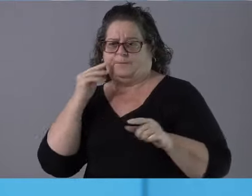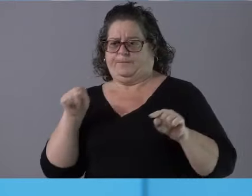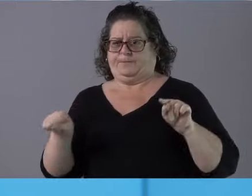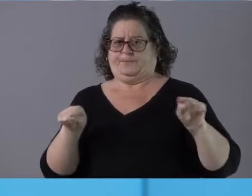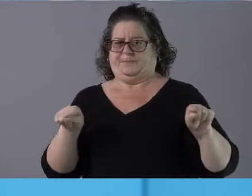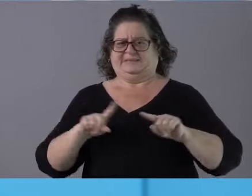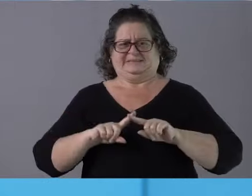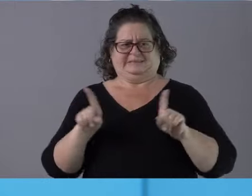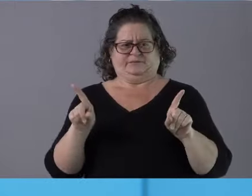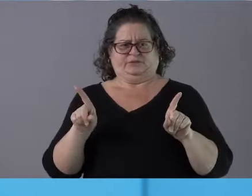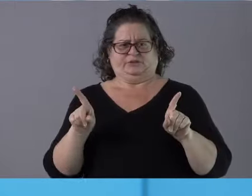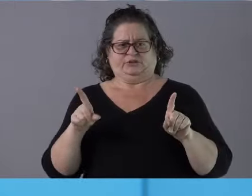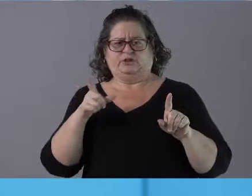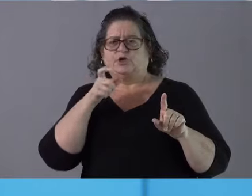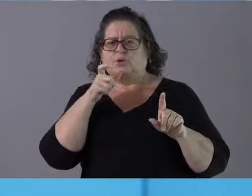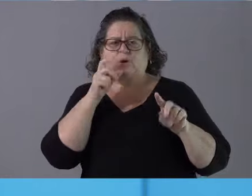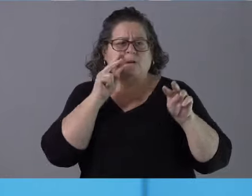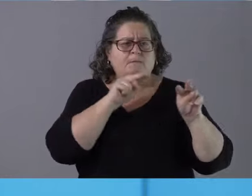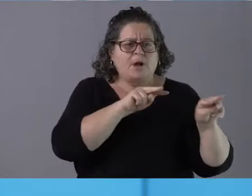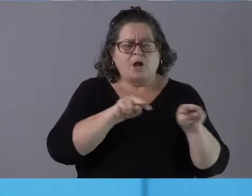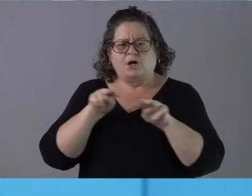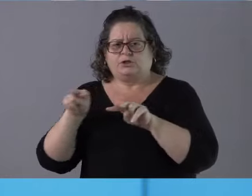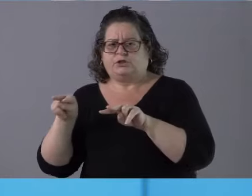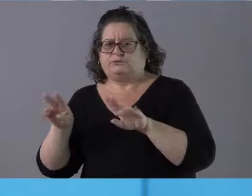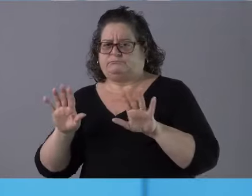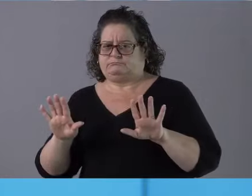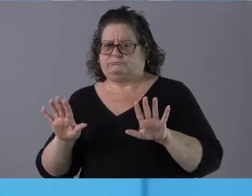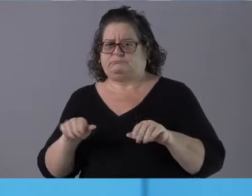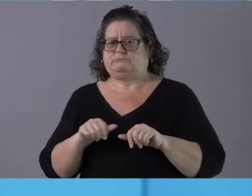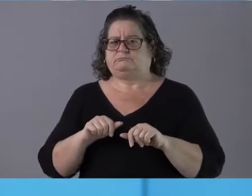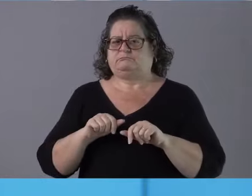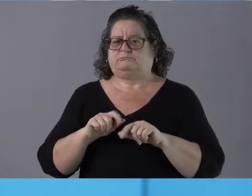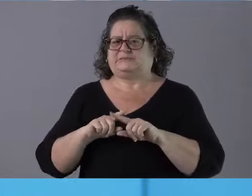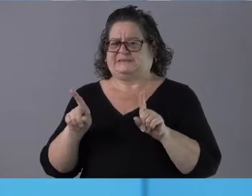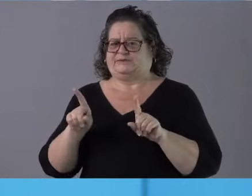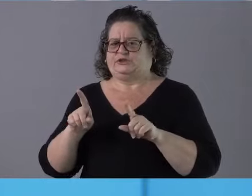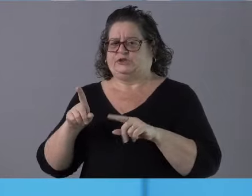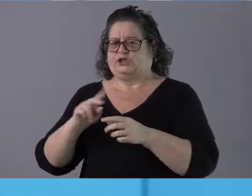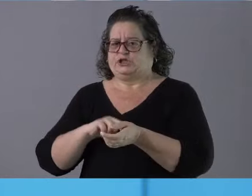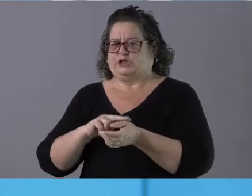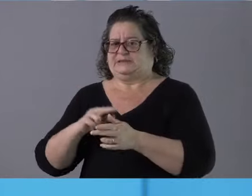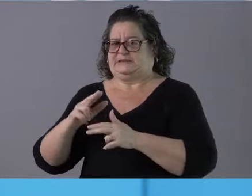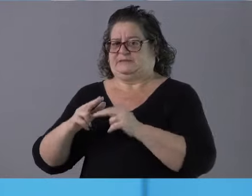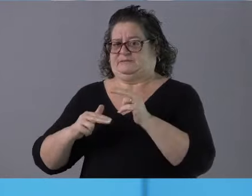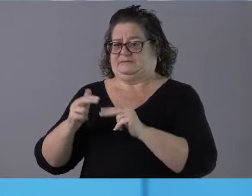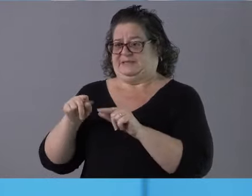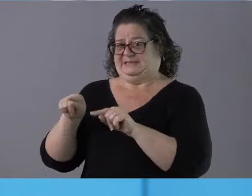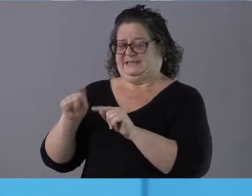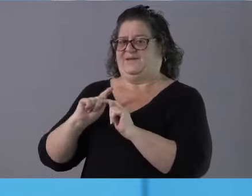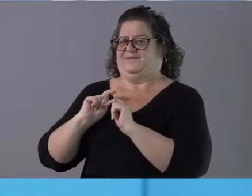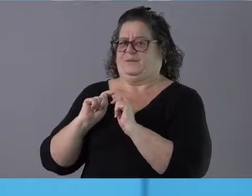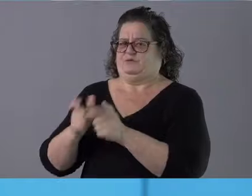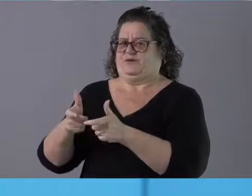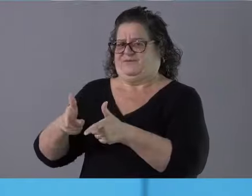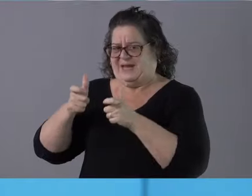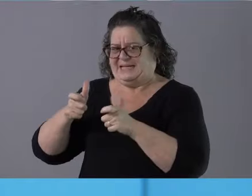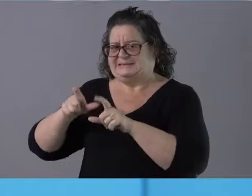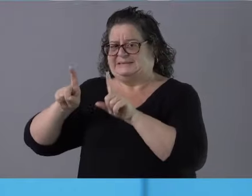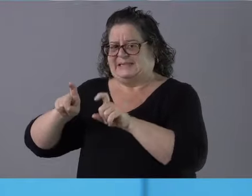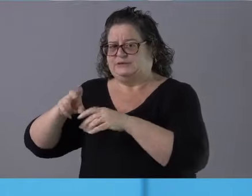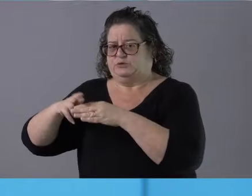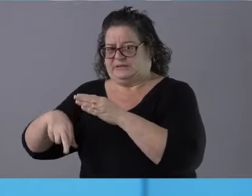nursing facilities are getting those rapid tests, assisted living, will that be ongoing? What's the status of that? Because so many Arizonans live in assisted living, whether